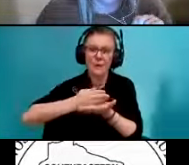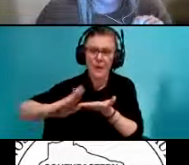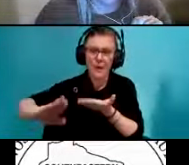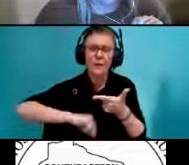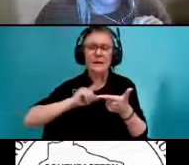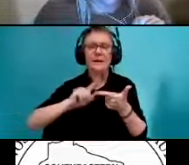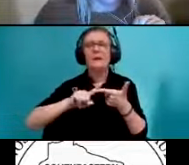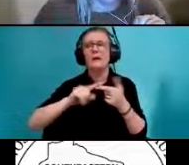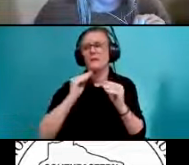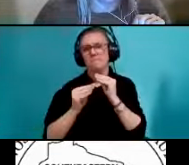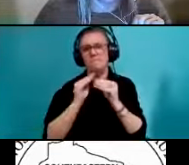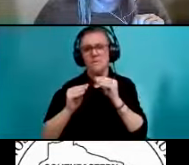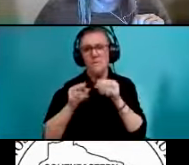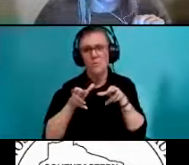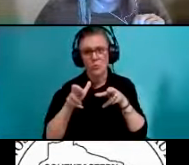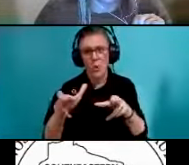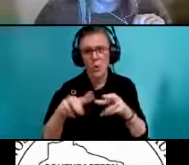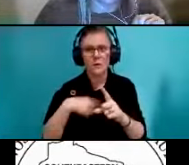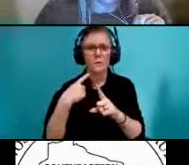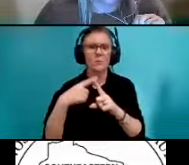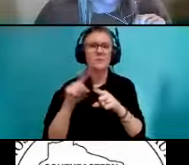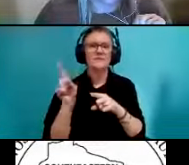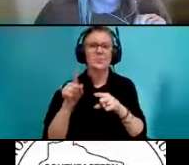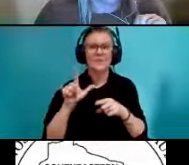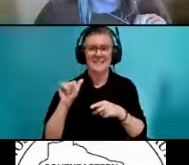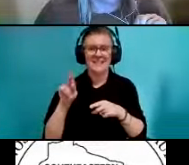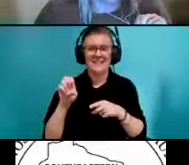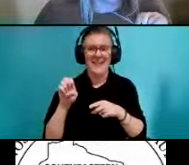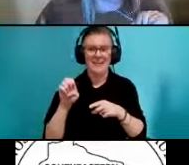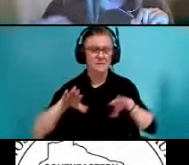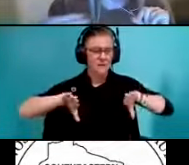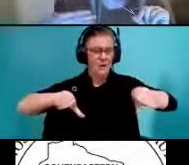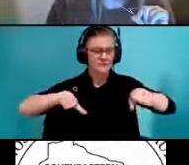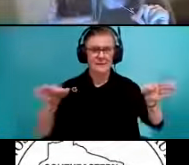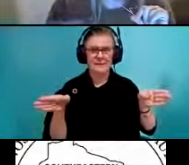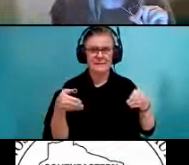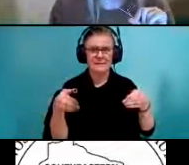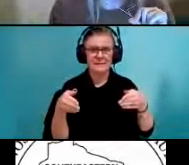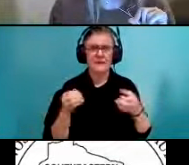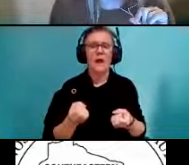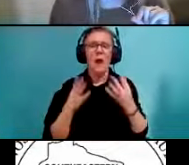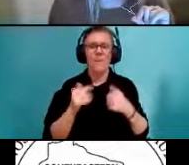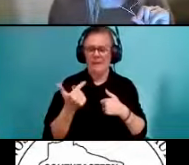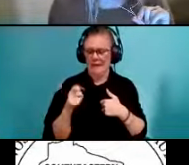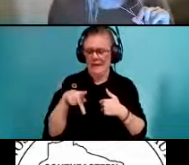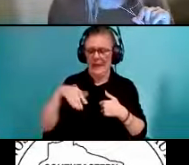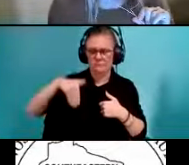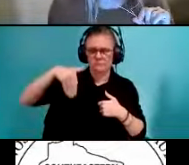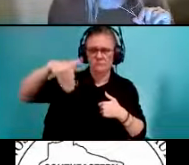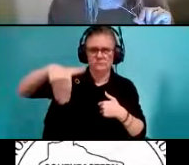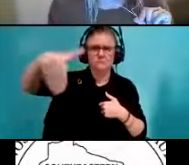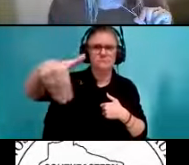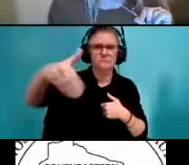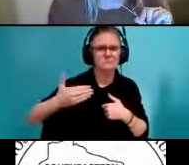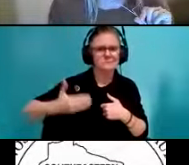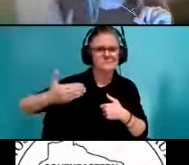maintenance activities, and also depending on where the lane is located, how many kind of gaps you would need in that.